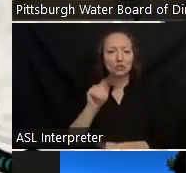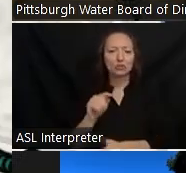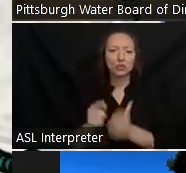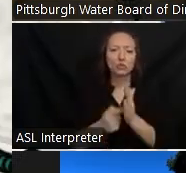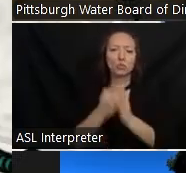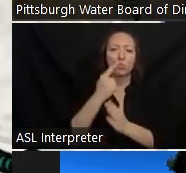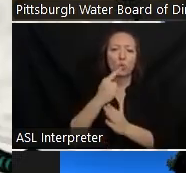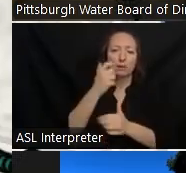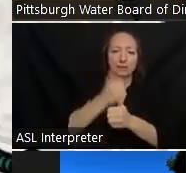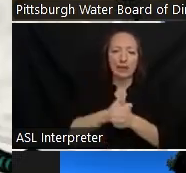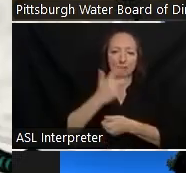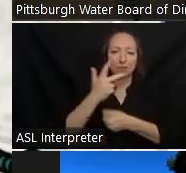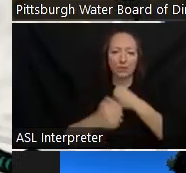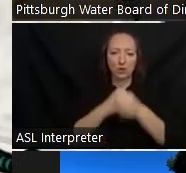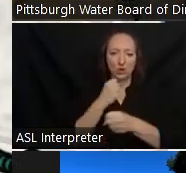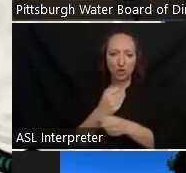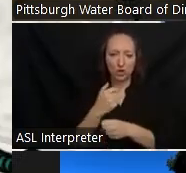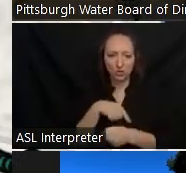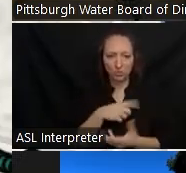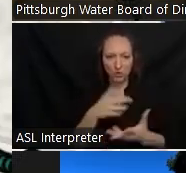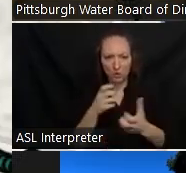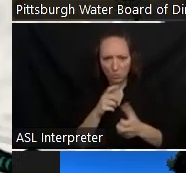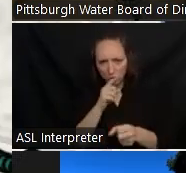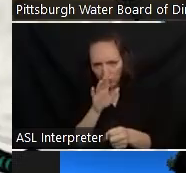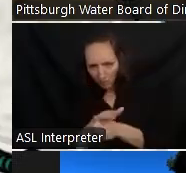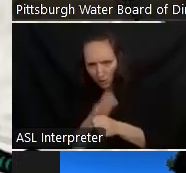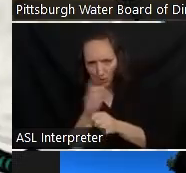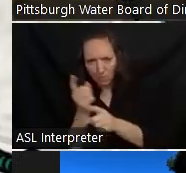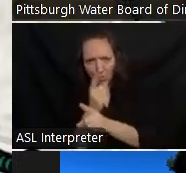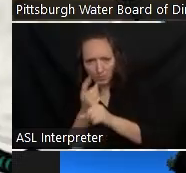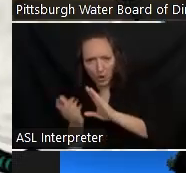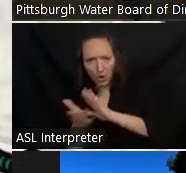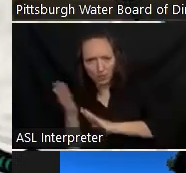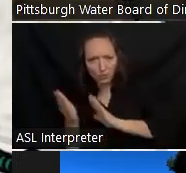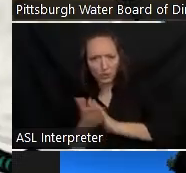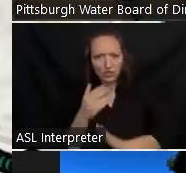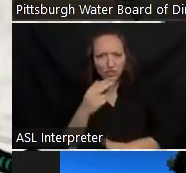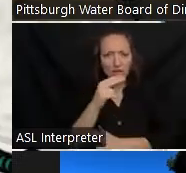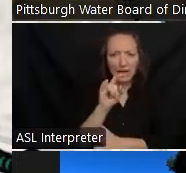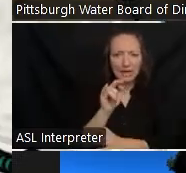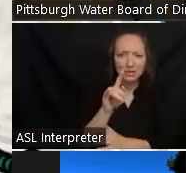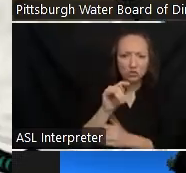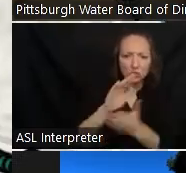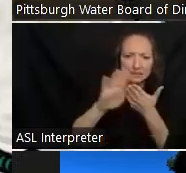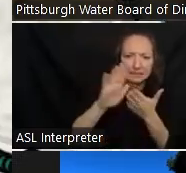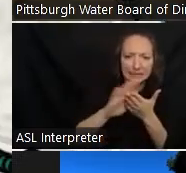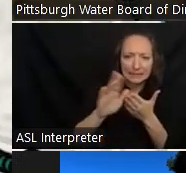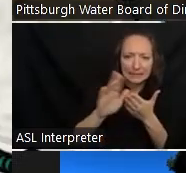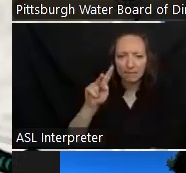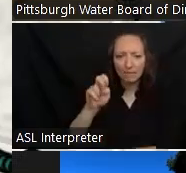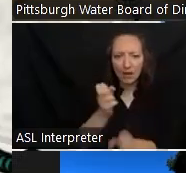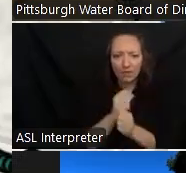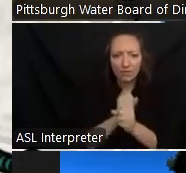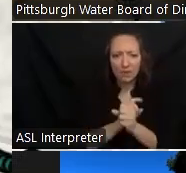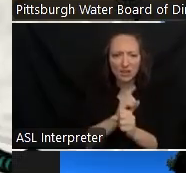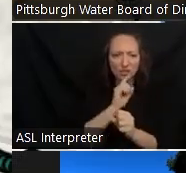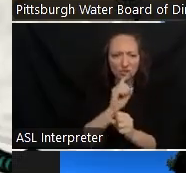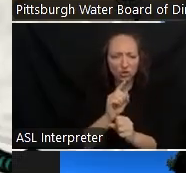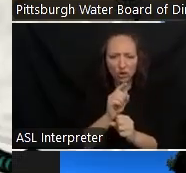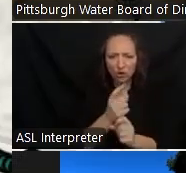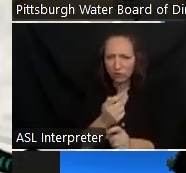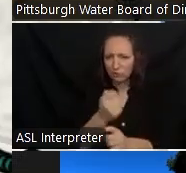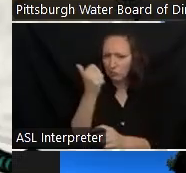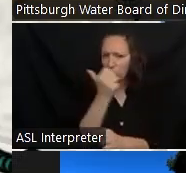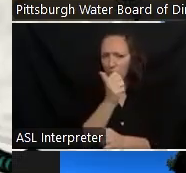as well as the hydrant valve. They flush the hydrant to help remove sediment. They measure flow and pressure at those hydrants, as well as